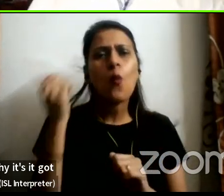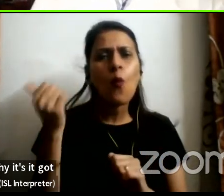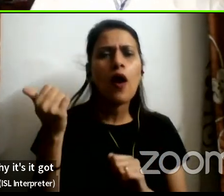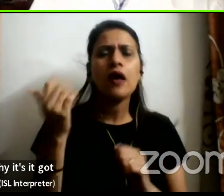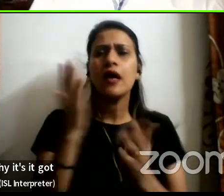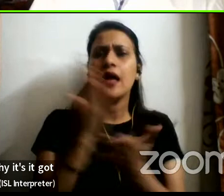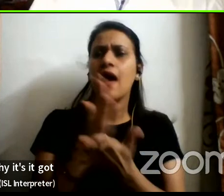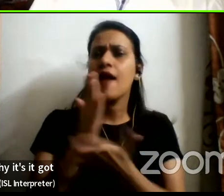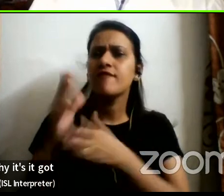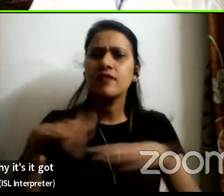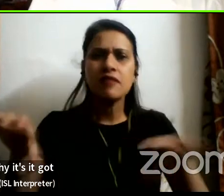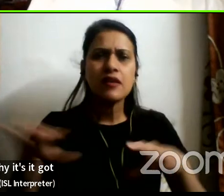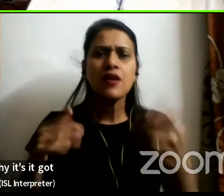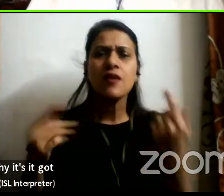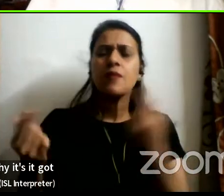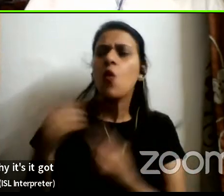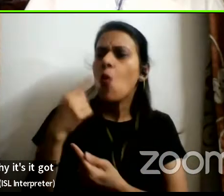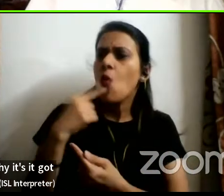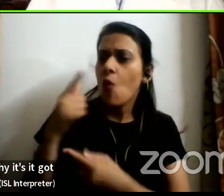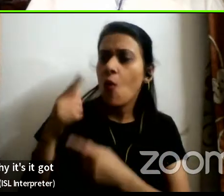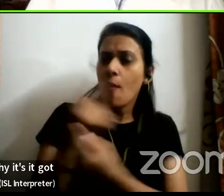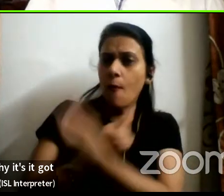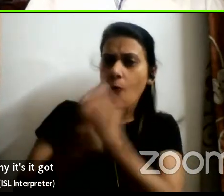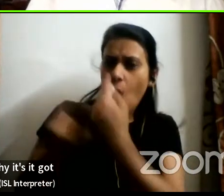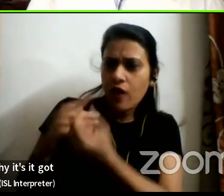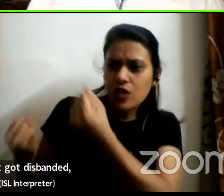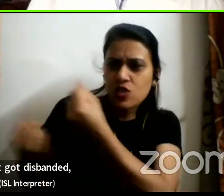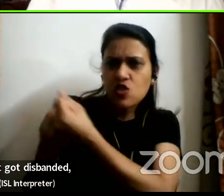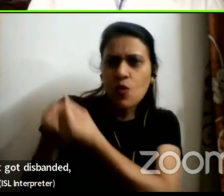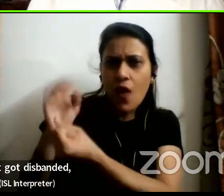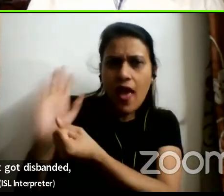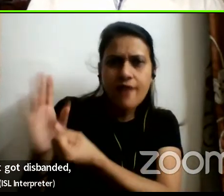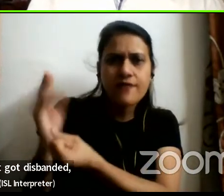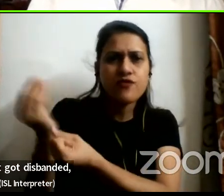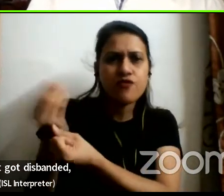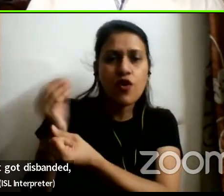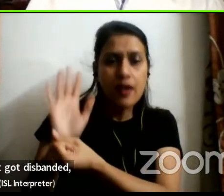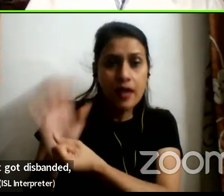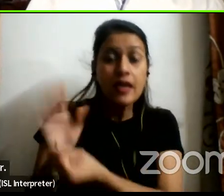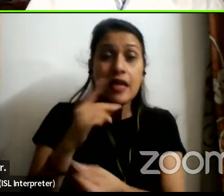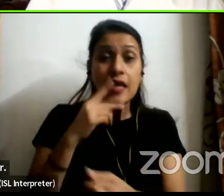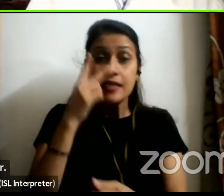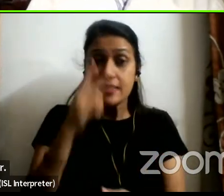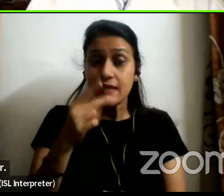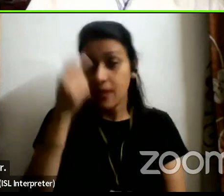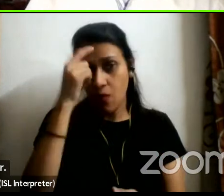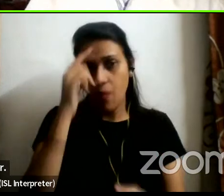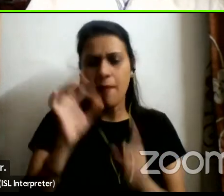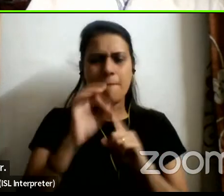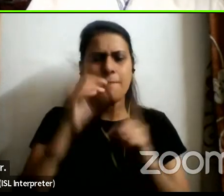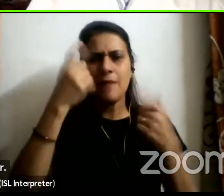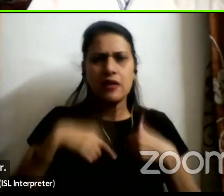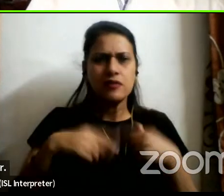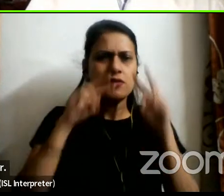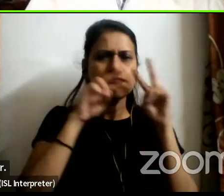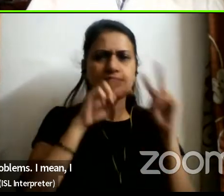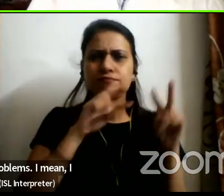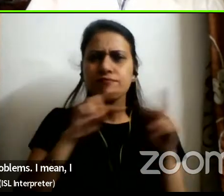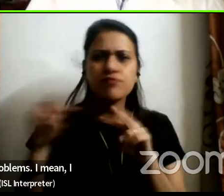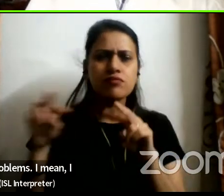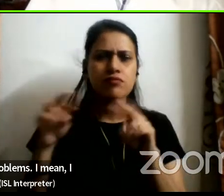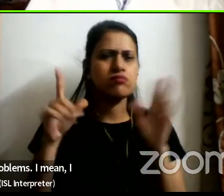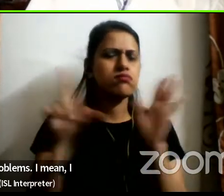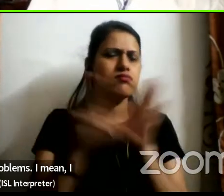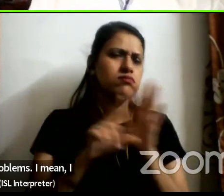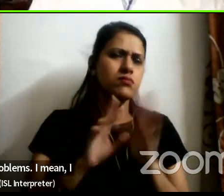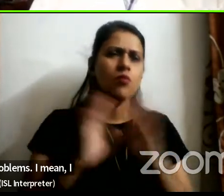those are political set of reasons. But still, I mean, regardless of those problems, I mean, I don't personally see too much of a loss in terms